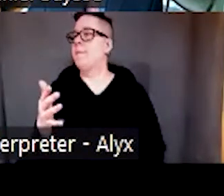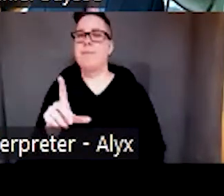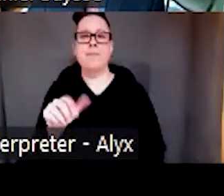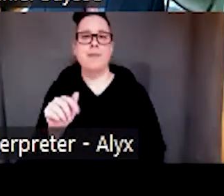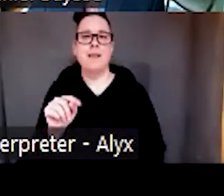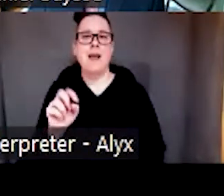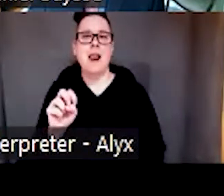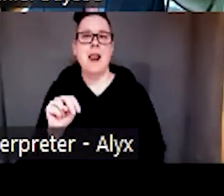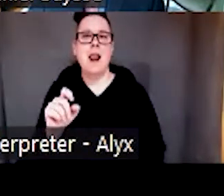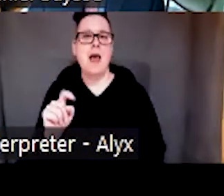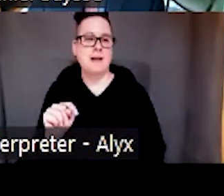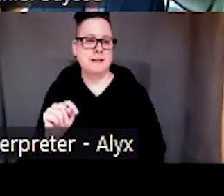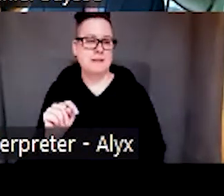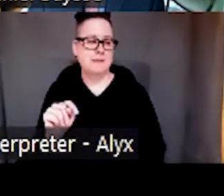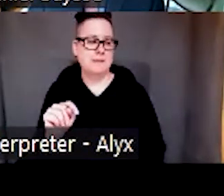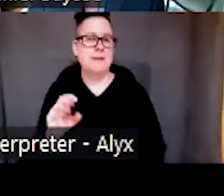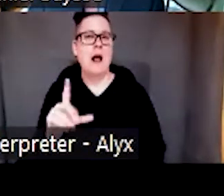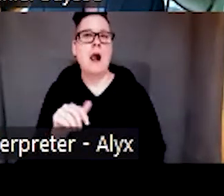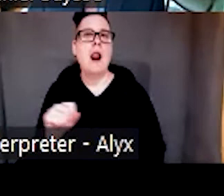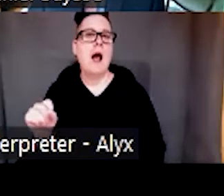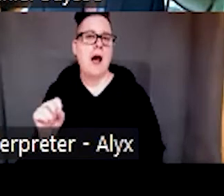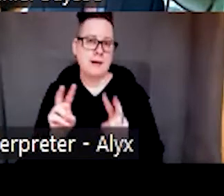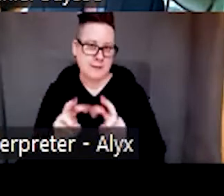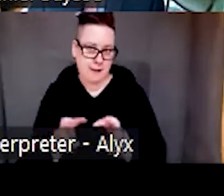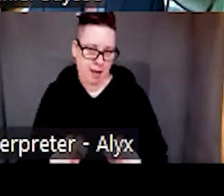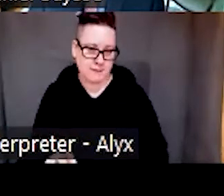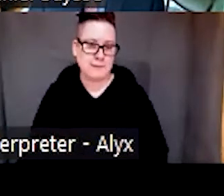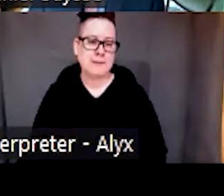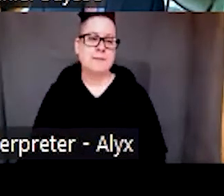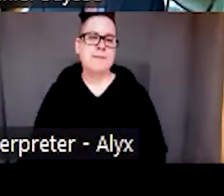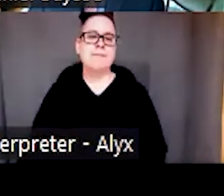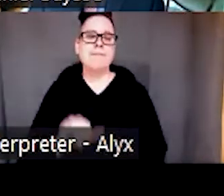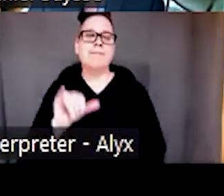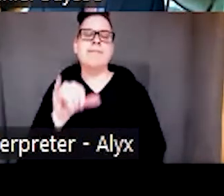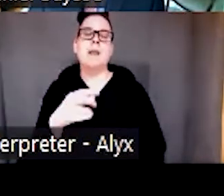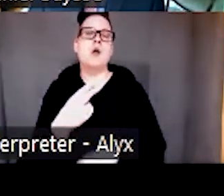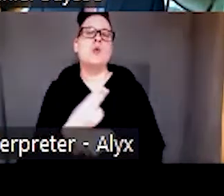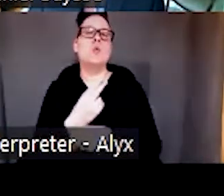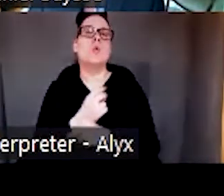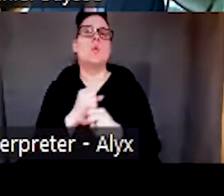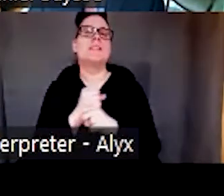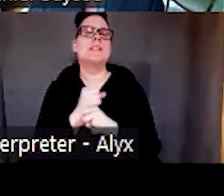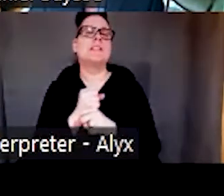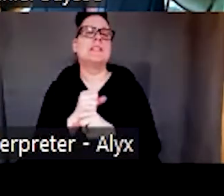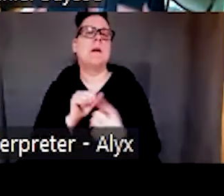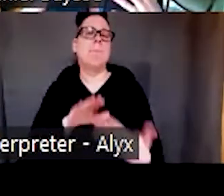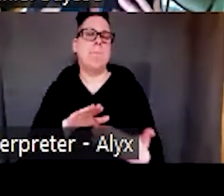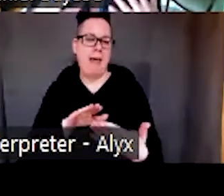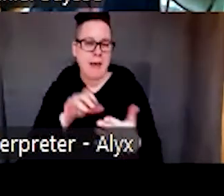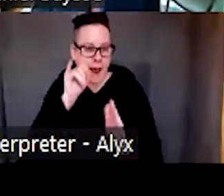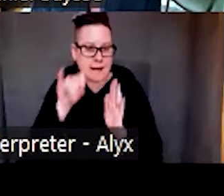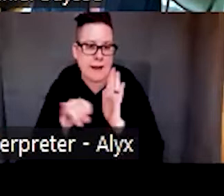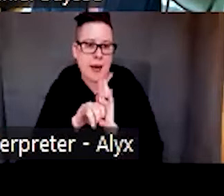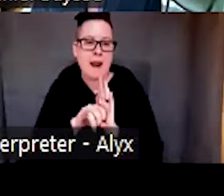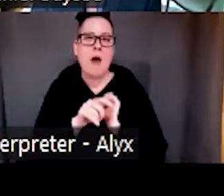latent class analysis, which uses statistical techniques to identify groups